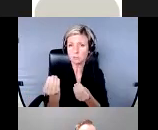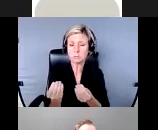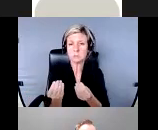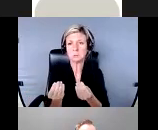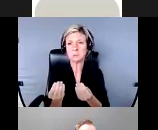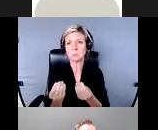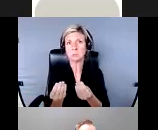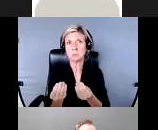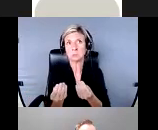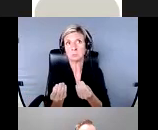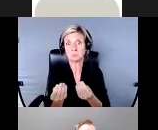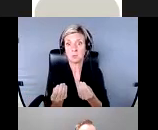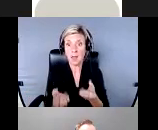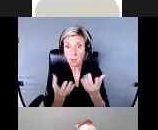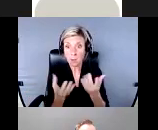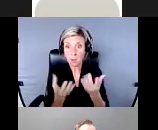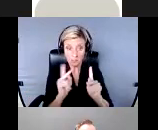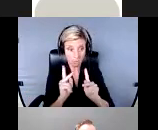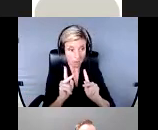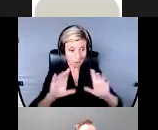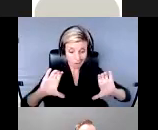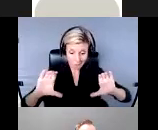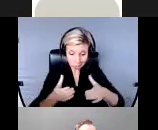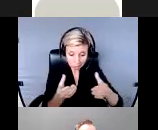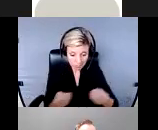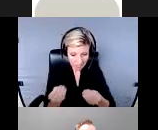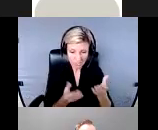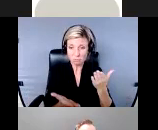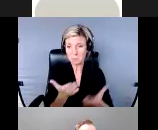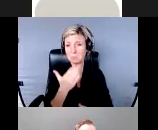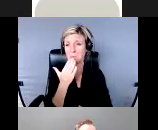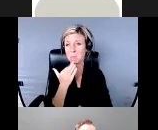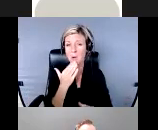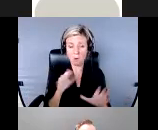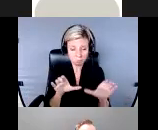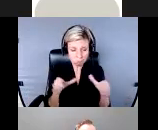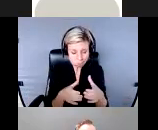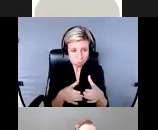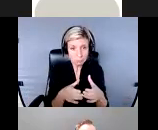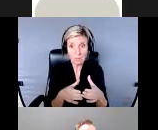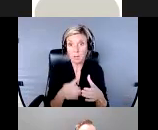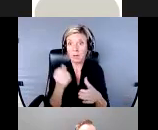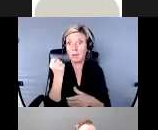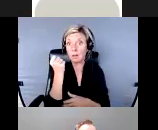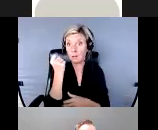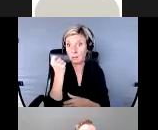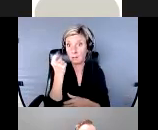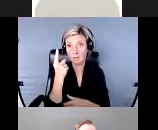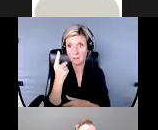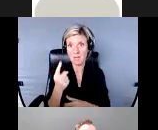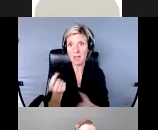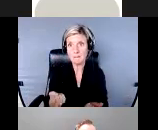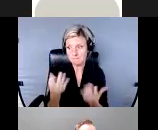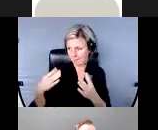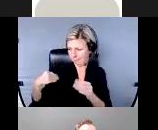of people attending the mediation. And in multi-party intergenerational family mediation, you